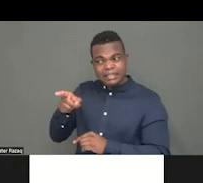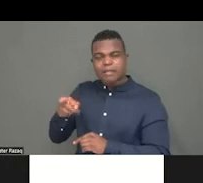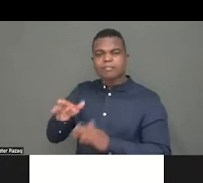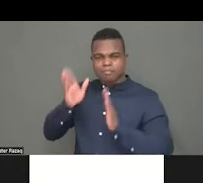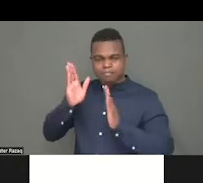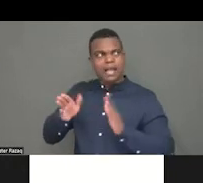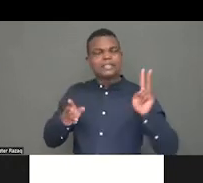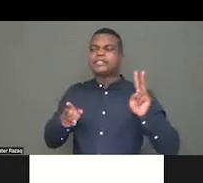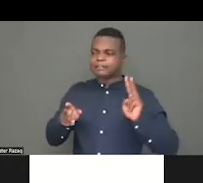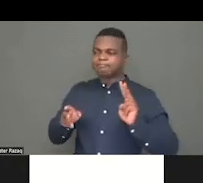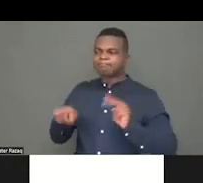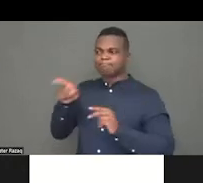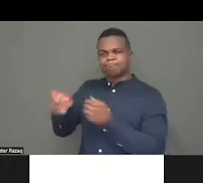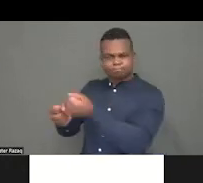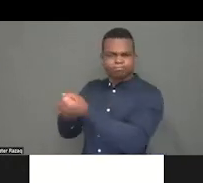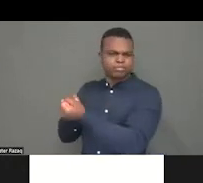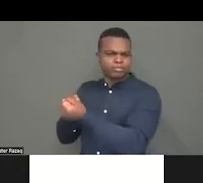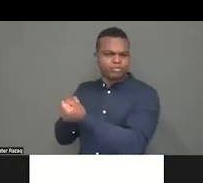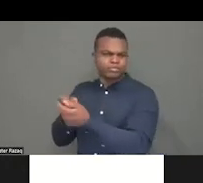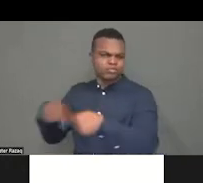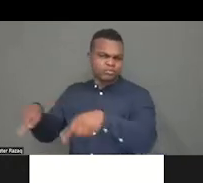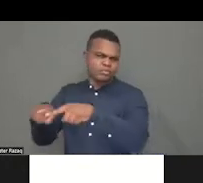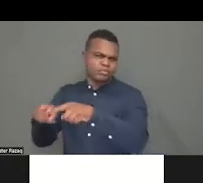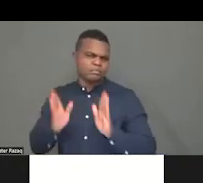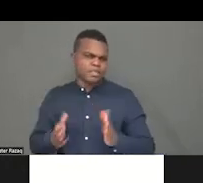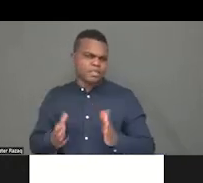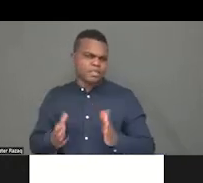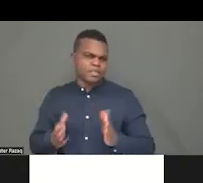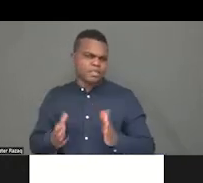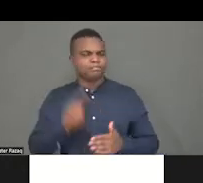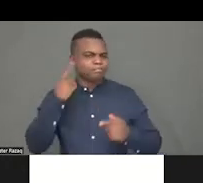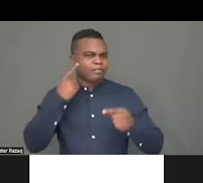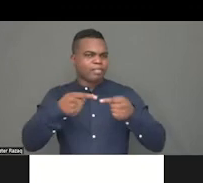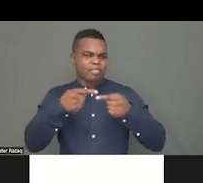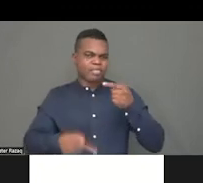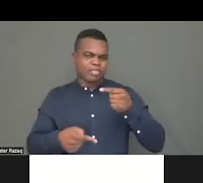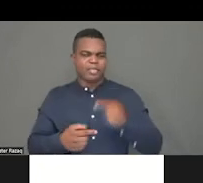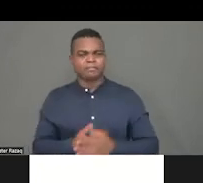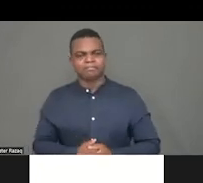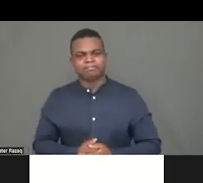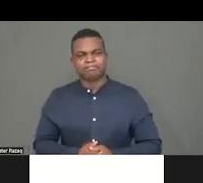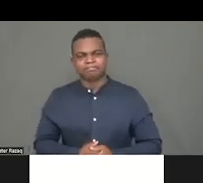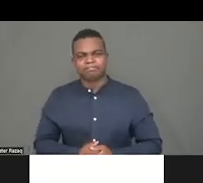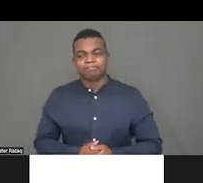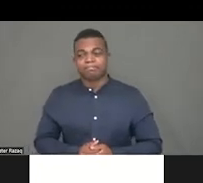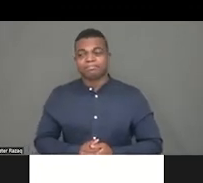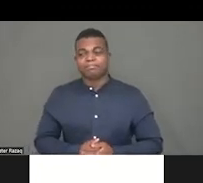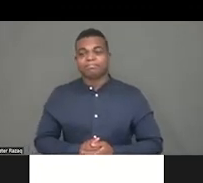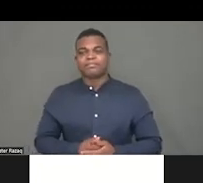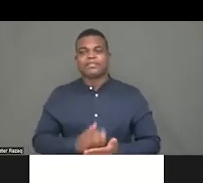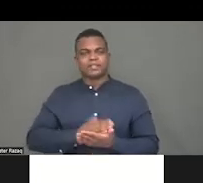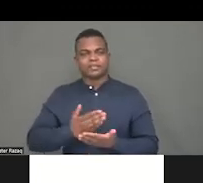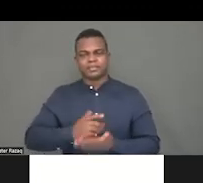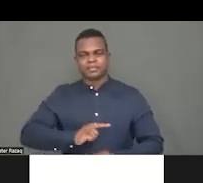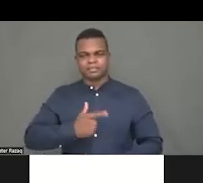I think we might have lost you, Shitaye, but thanks so much for your contribution. You made